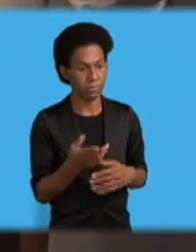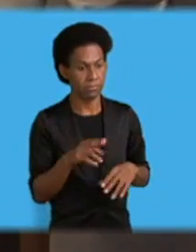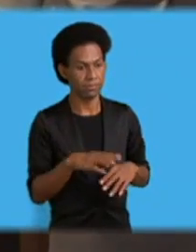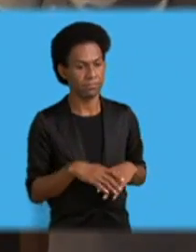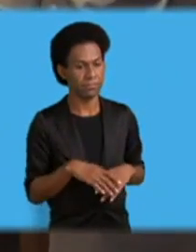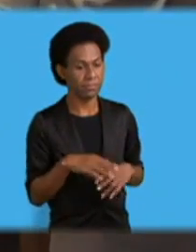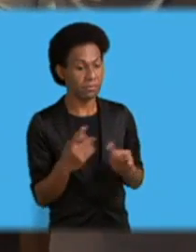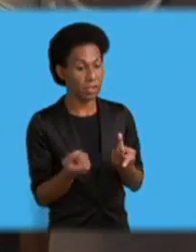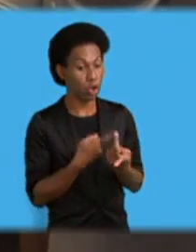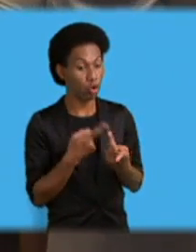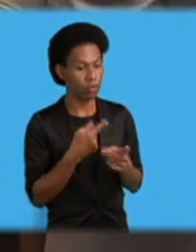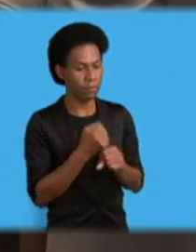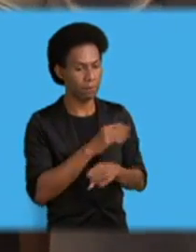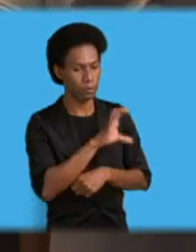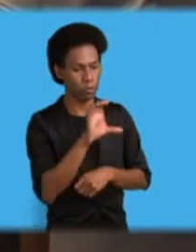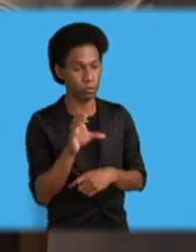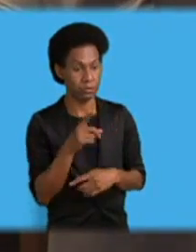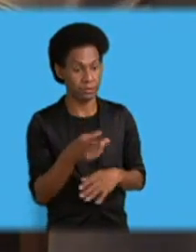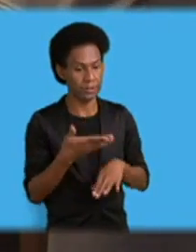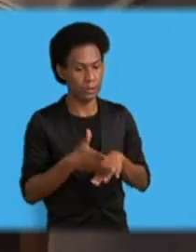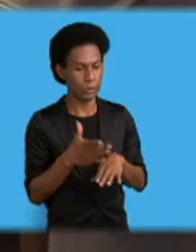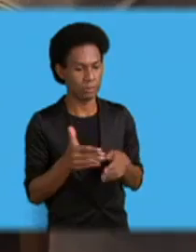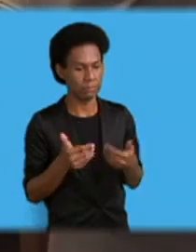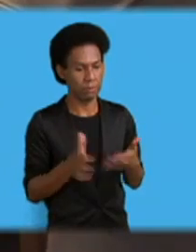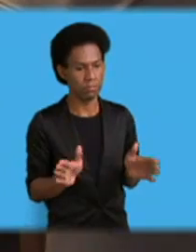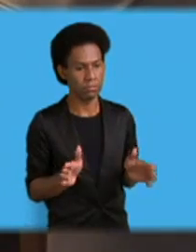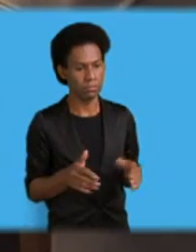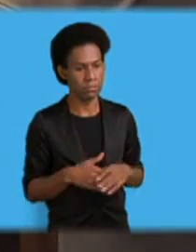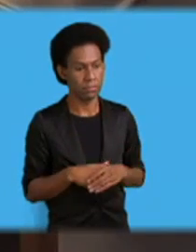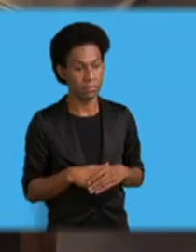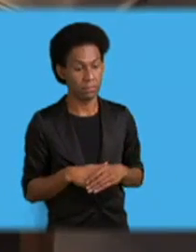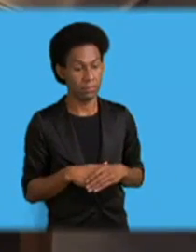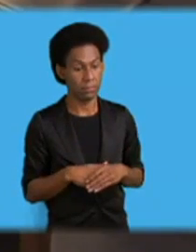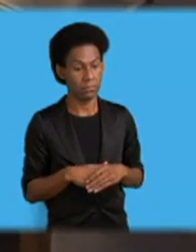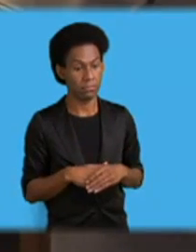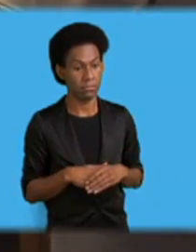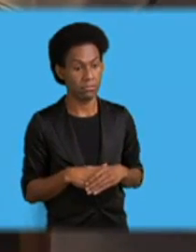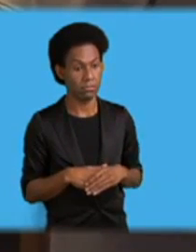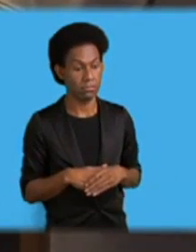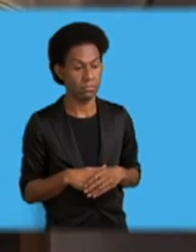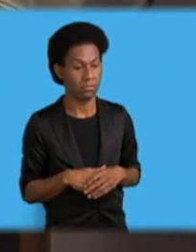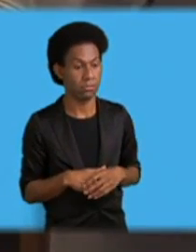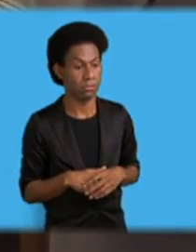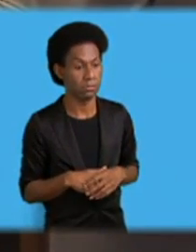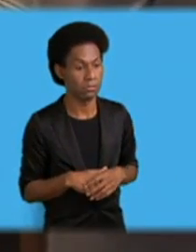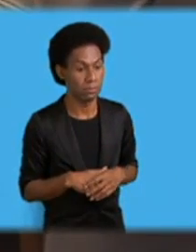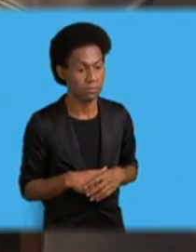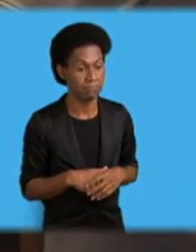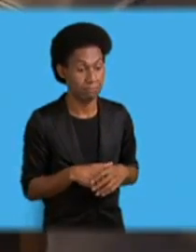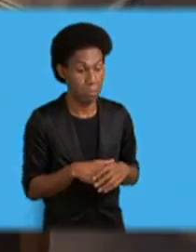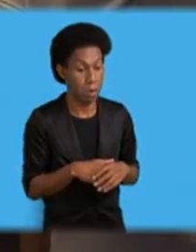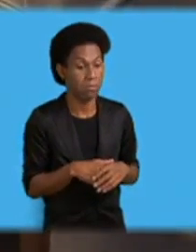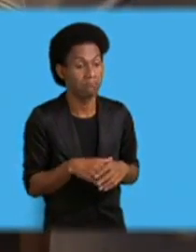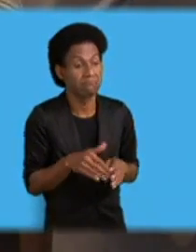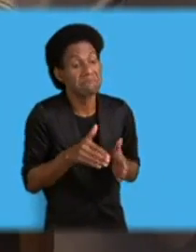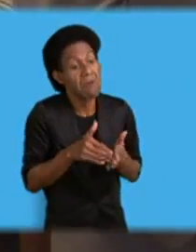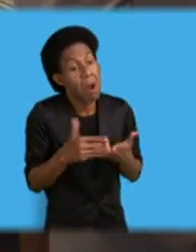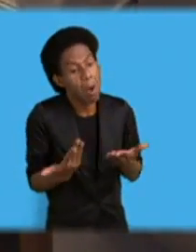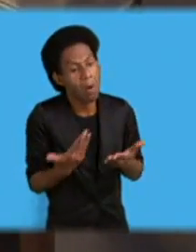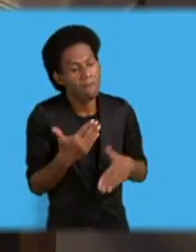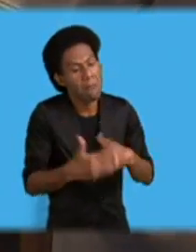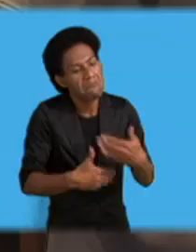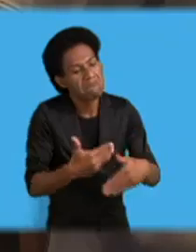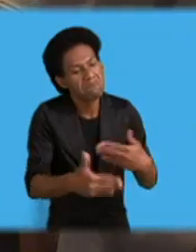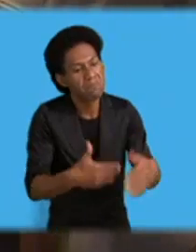beginning operations, and also has embarked on reforestation program to cater for the